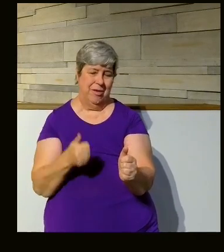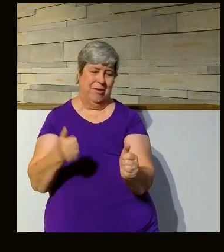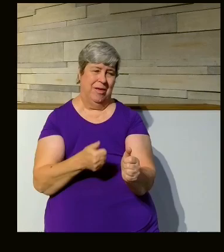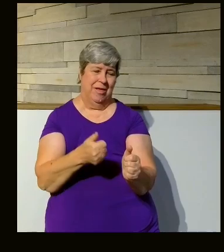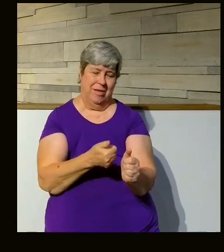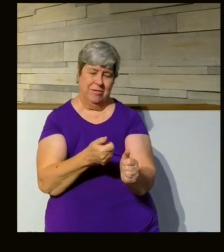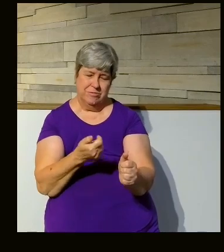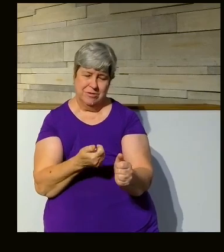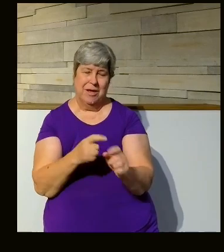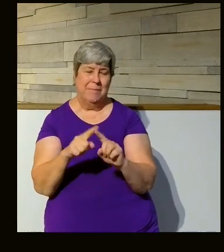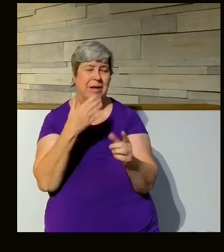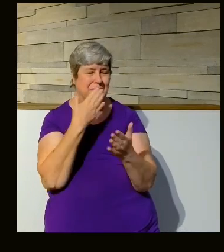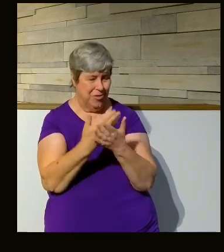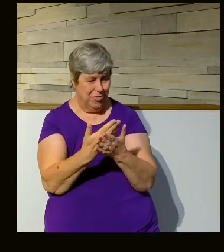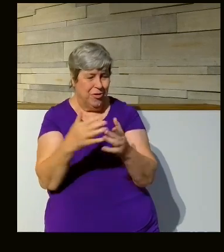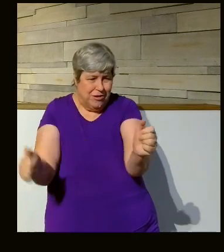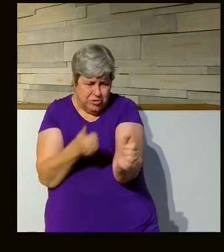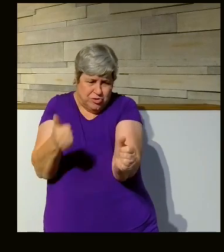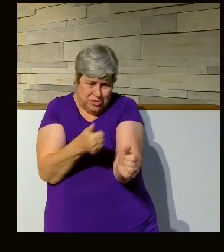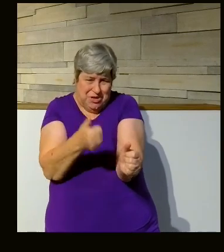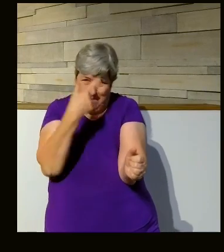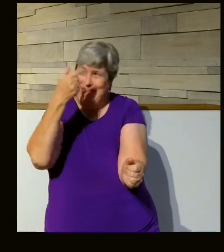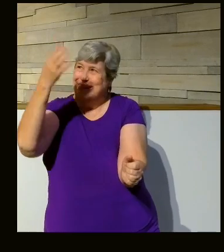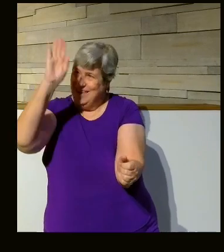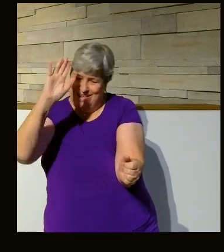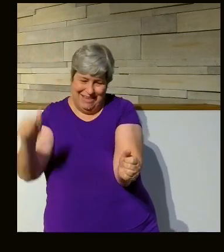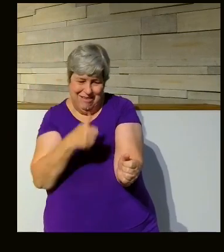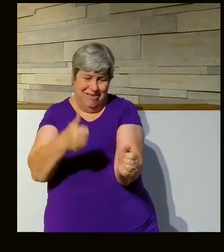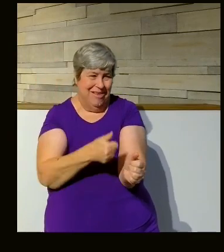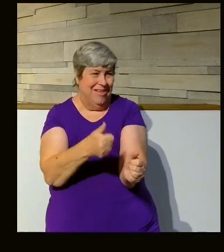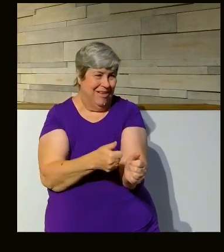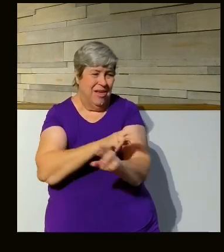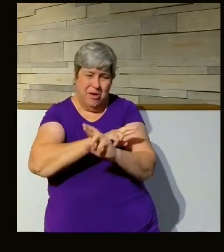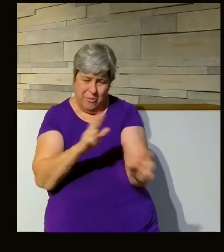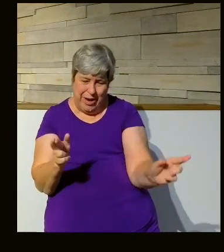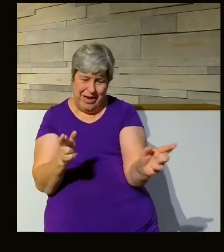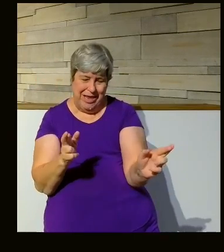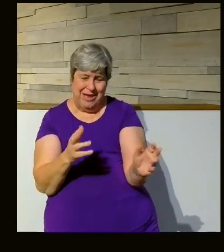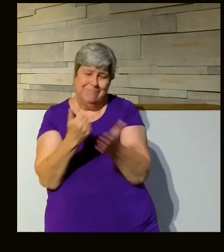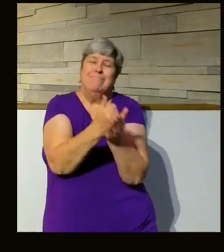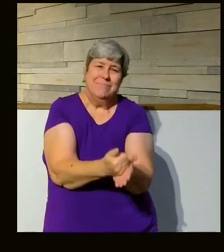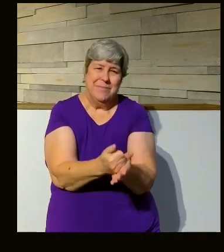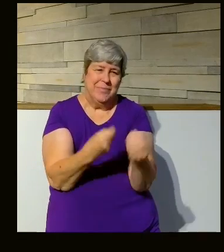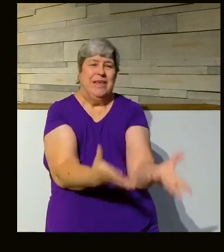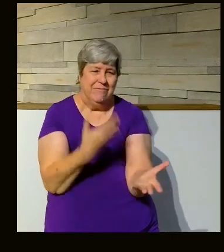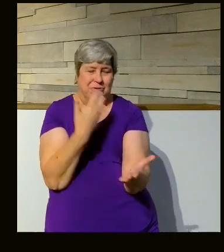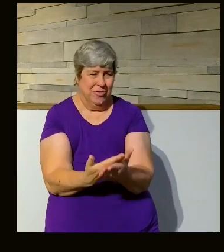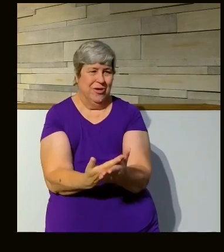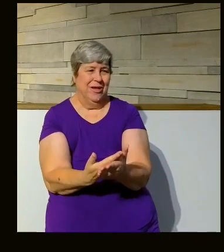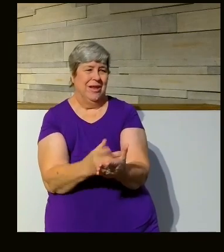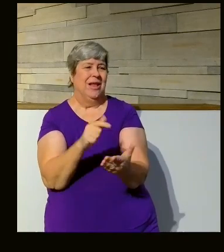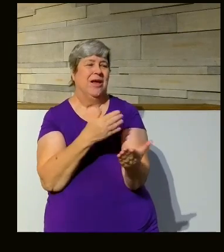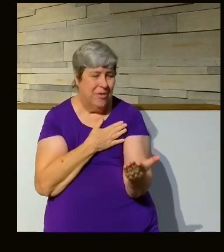point of stalking, but it's a good stalking, all right, because it's from God. God is ready to pounce upon you with goodness